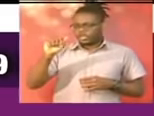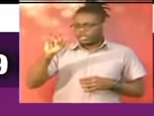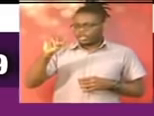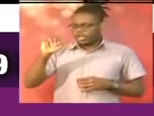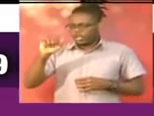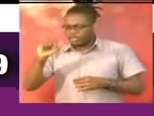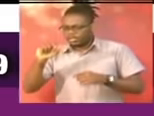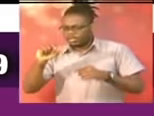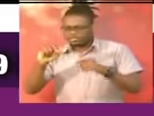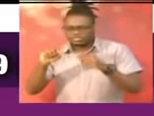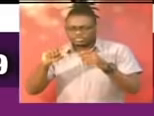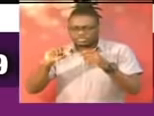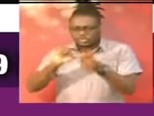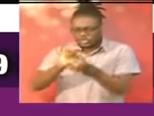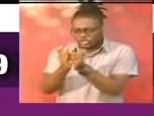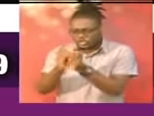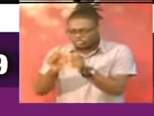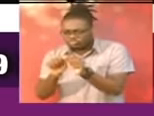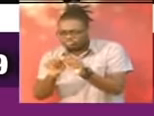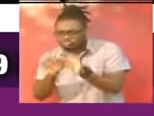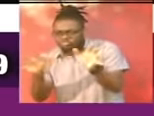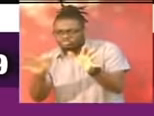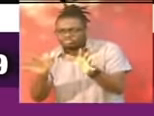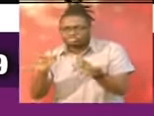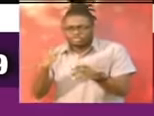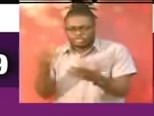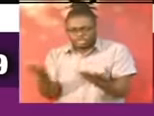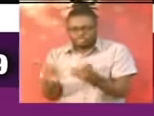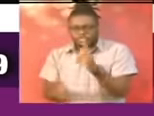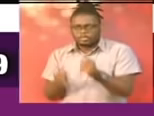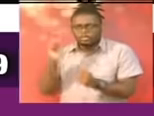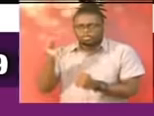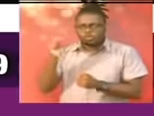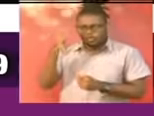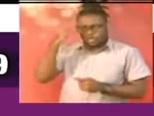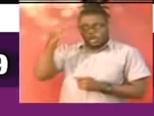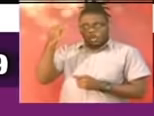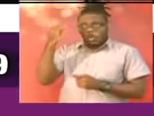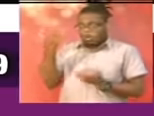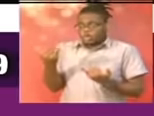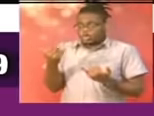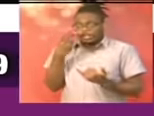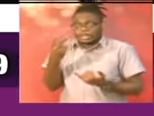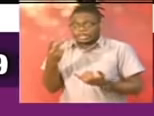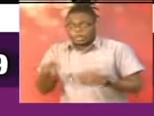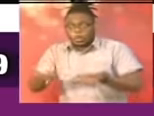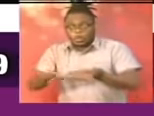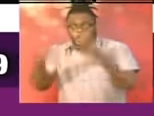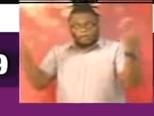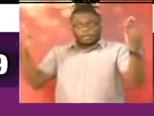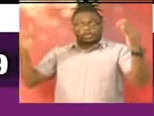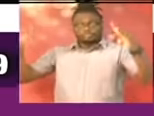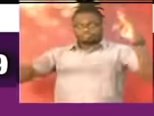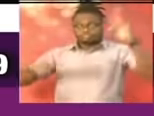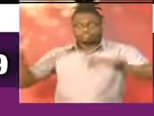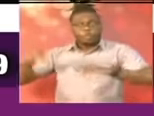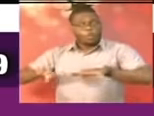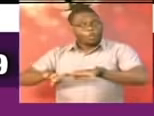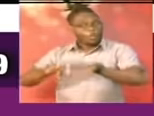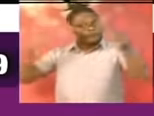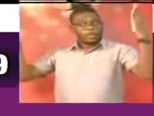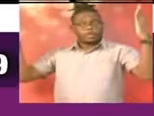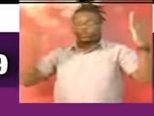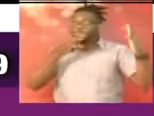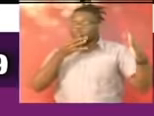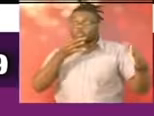soon? And will Trinidad and Tobago give consideration to mixing vaccines as is being done in